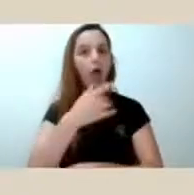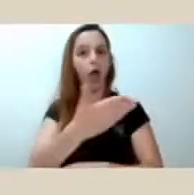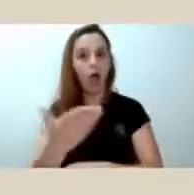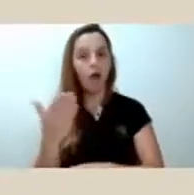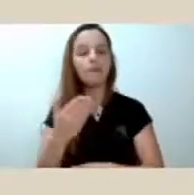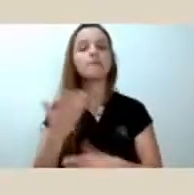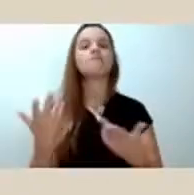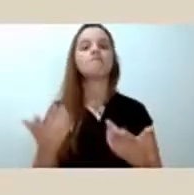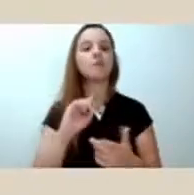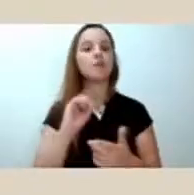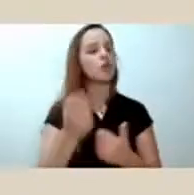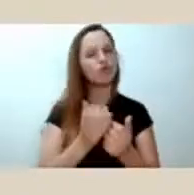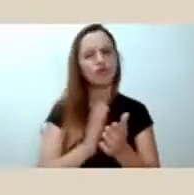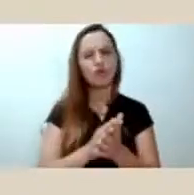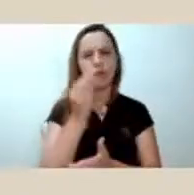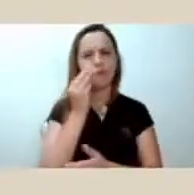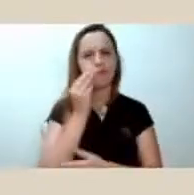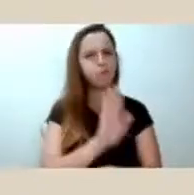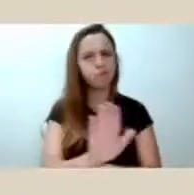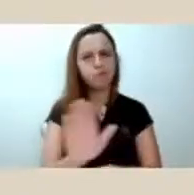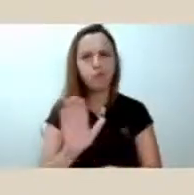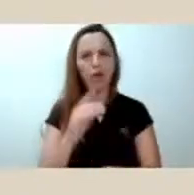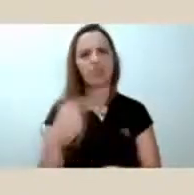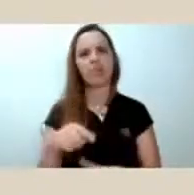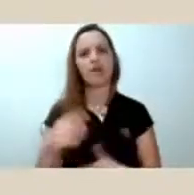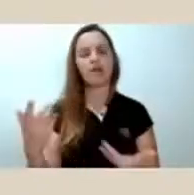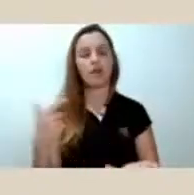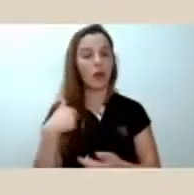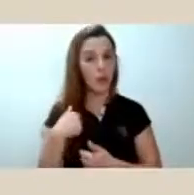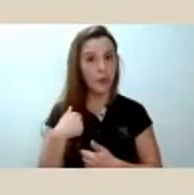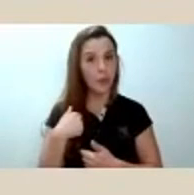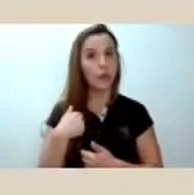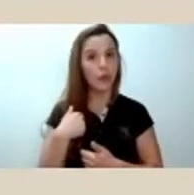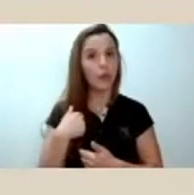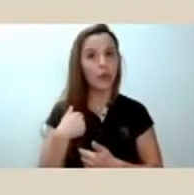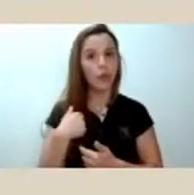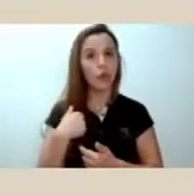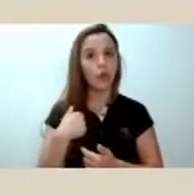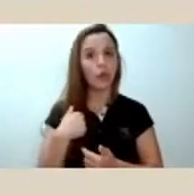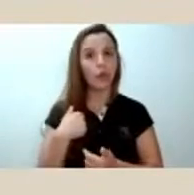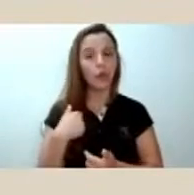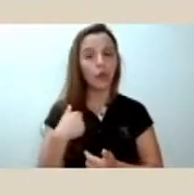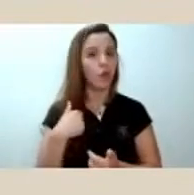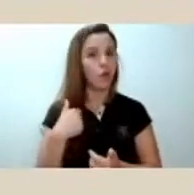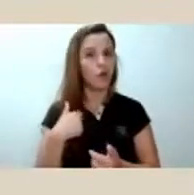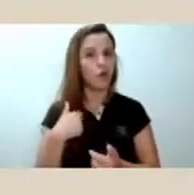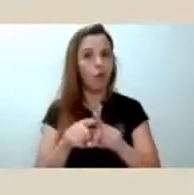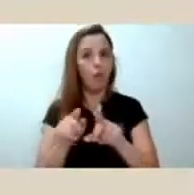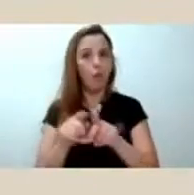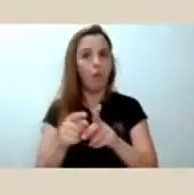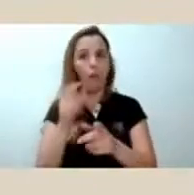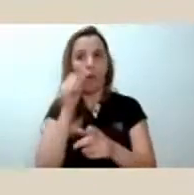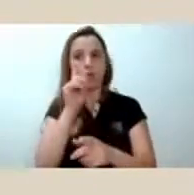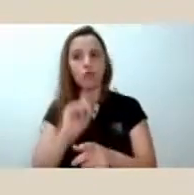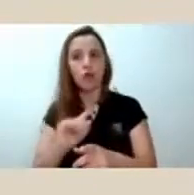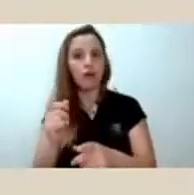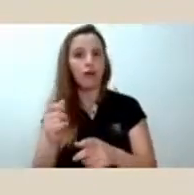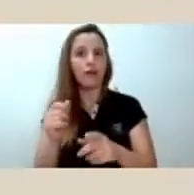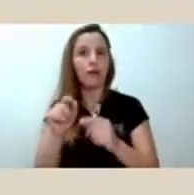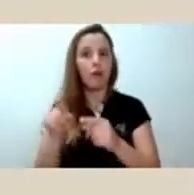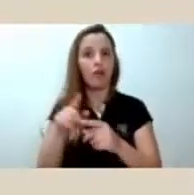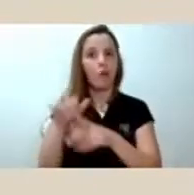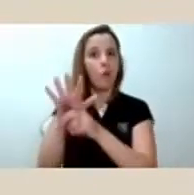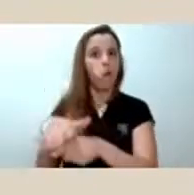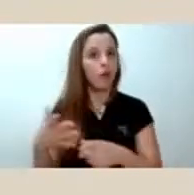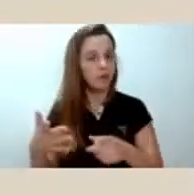all biased. This is not something, you know, I'm as sexist as anybody, even though I'm a woman. And I think that's the